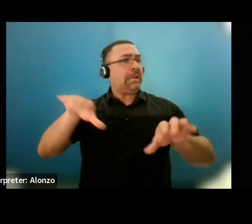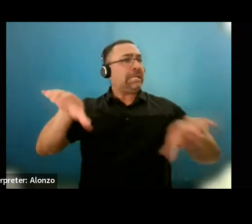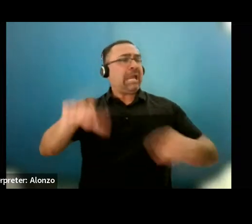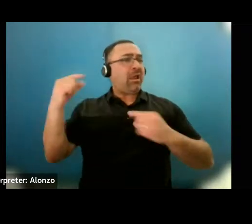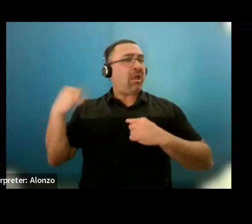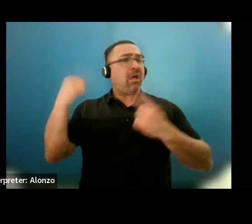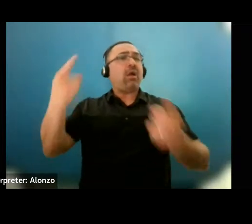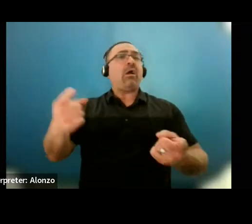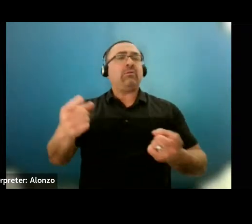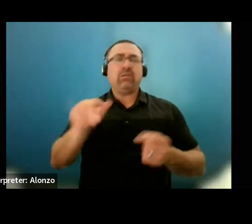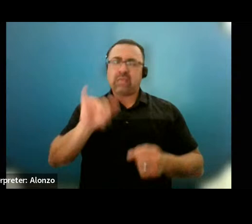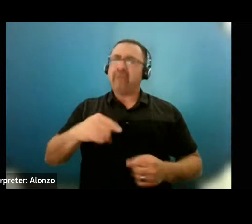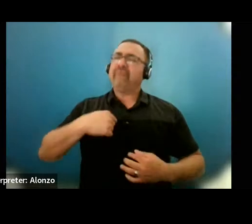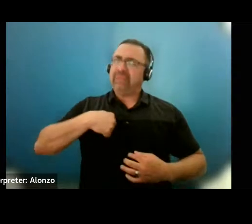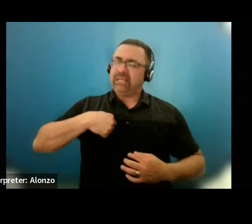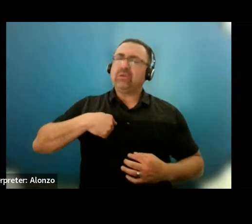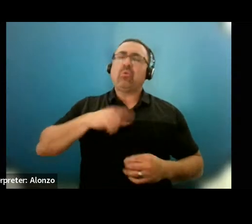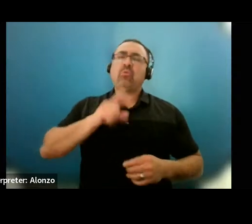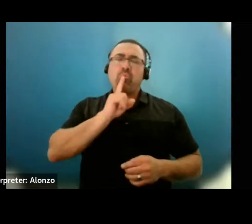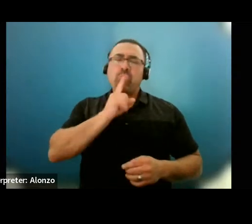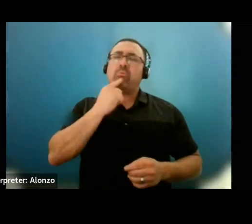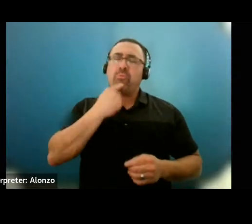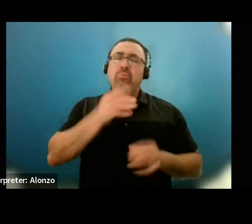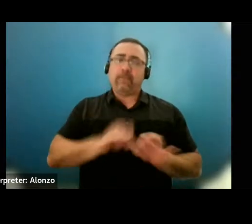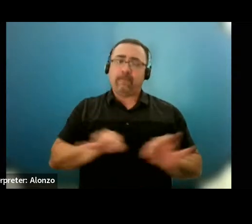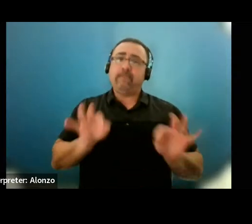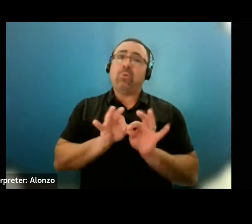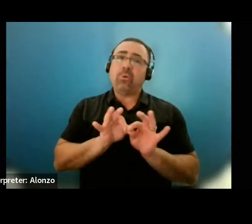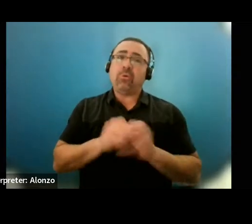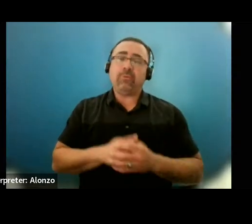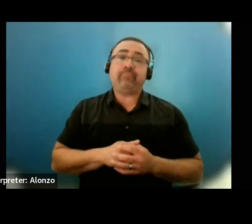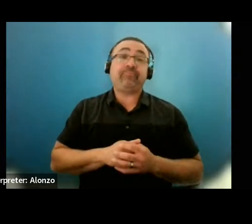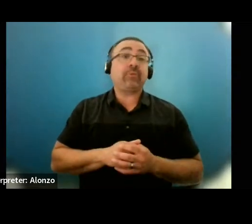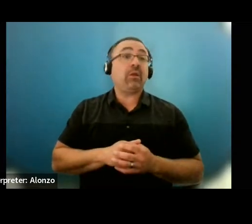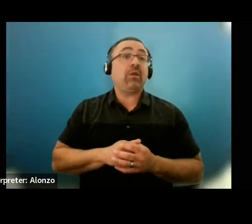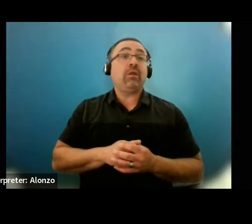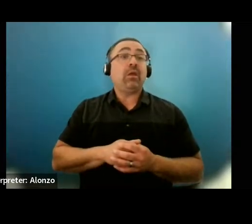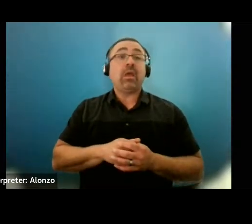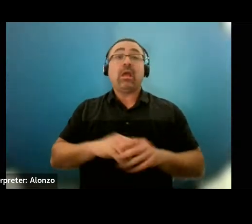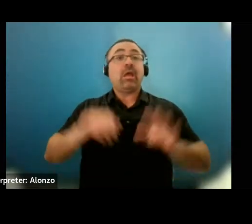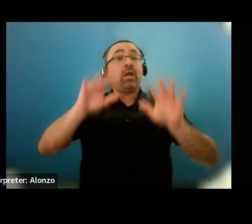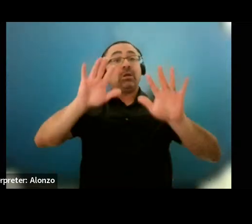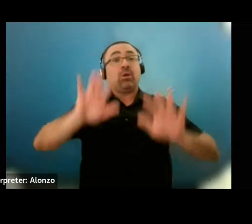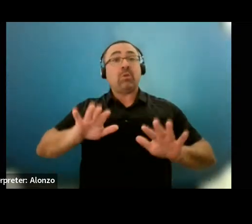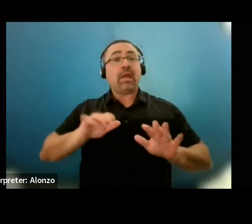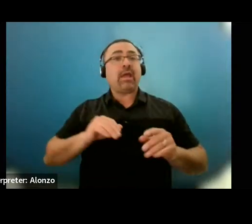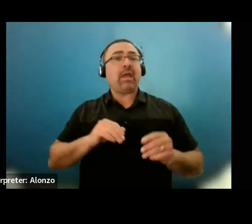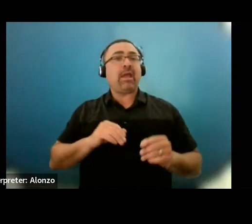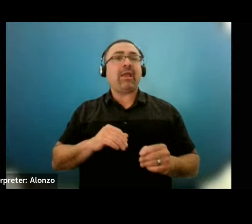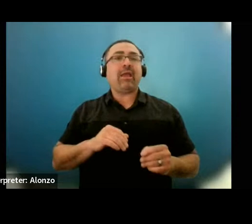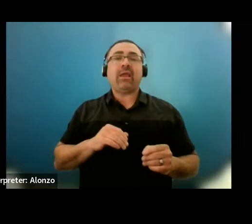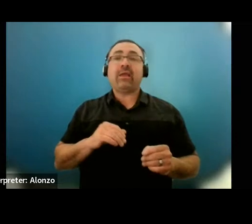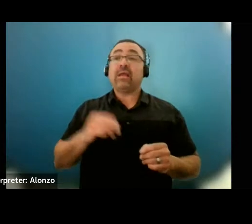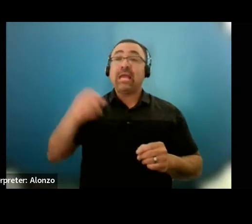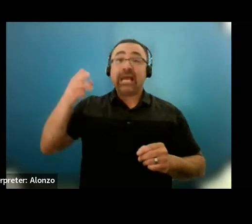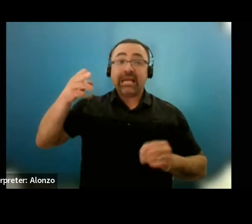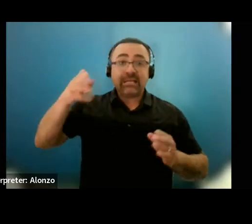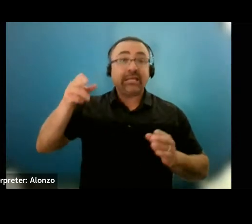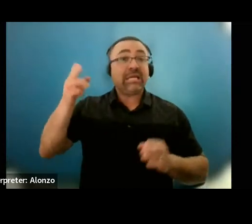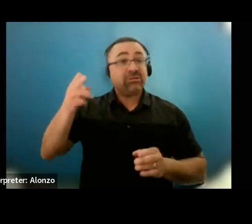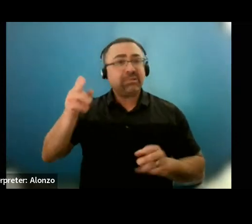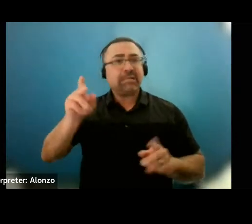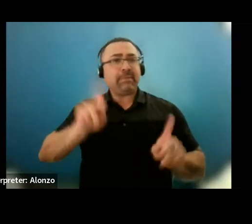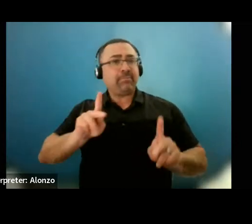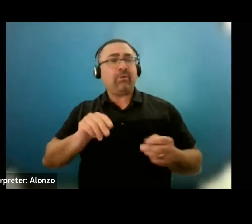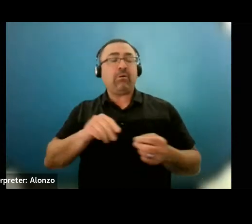Was super important. And then what was great was the reenactors responded, the historians responded. They're like,